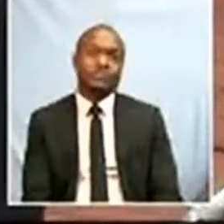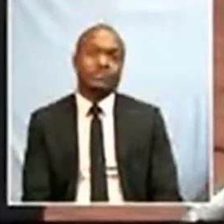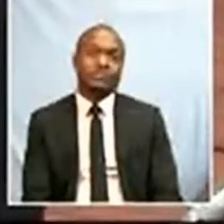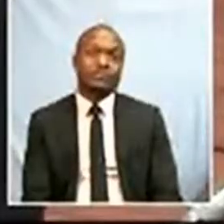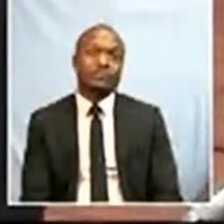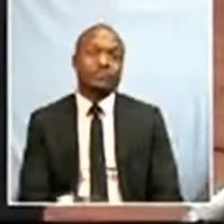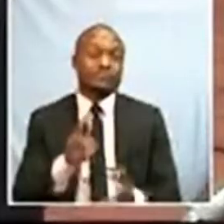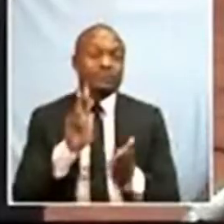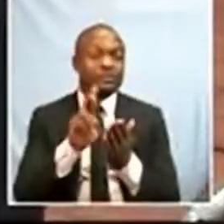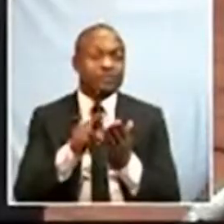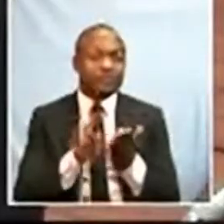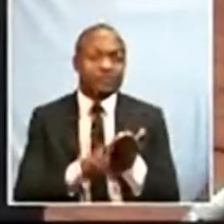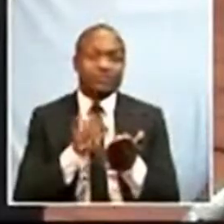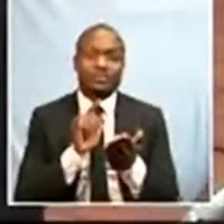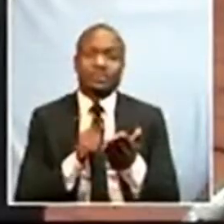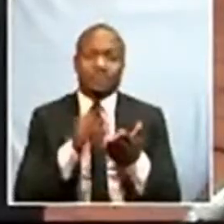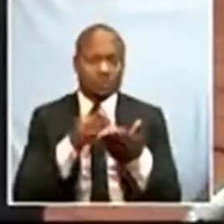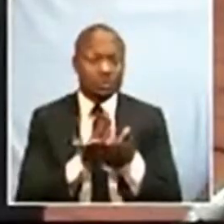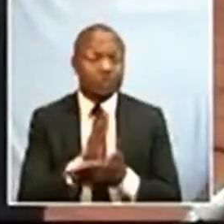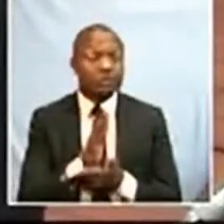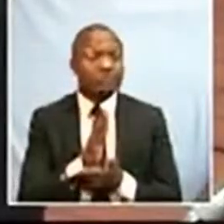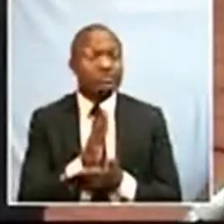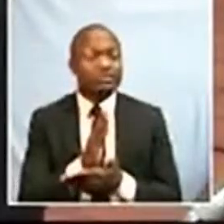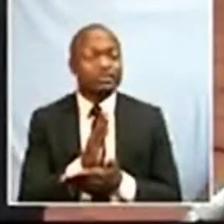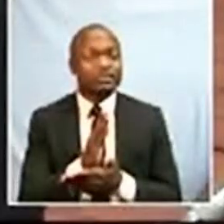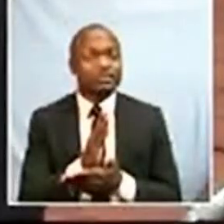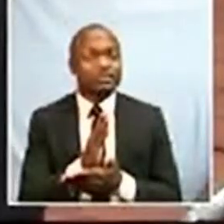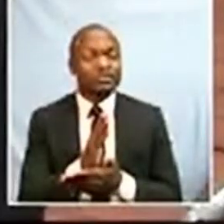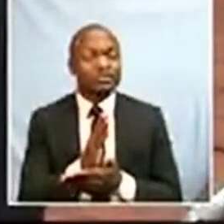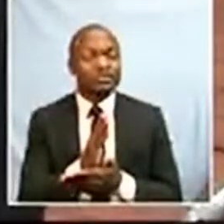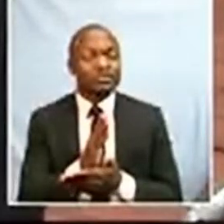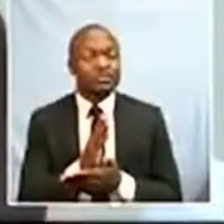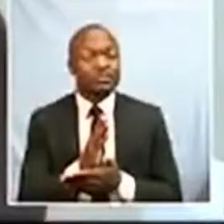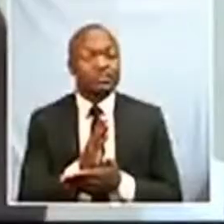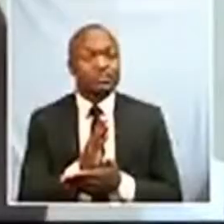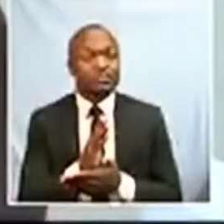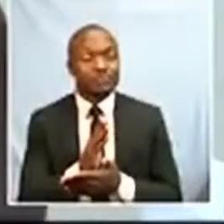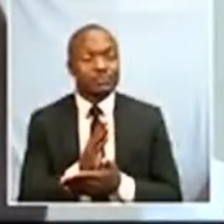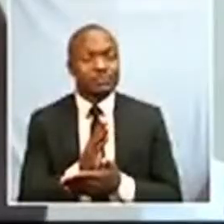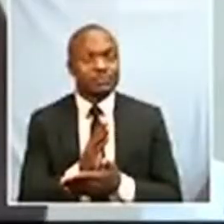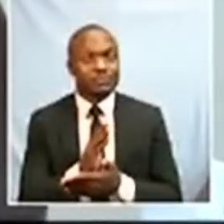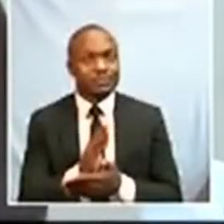The report is correct, and even the